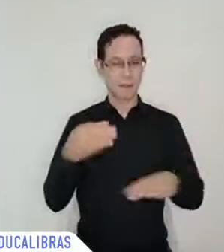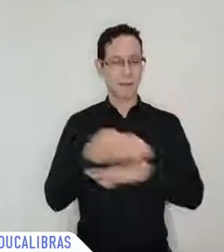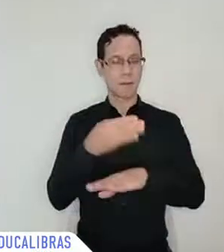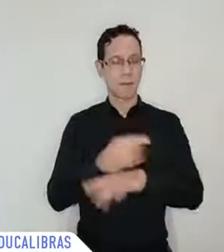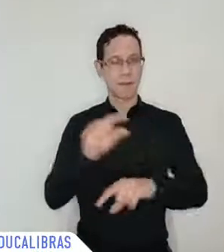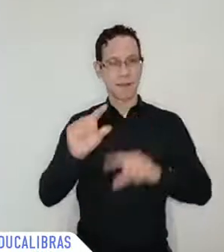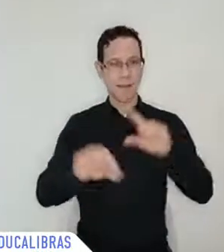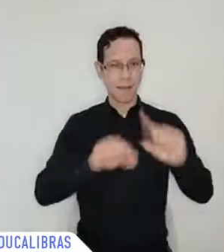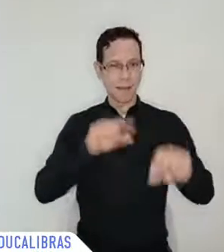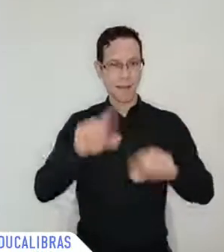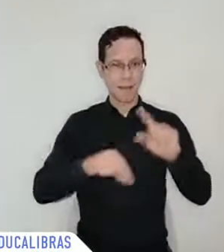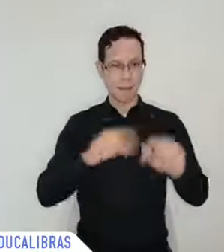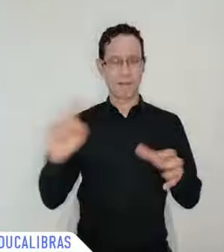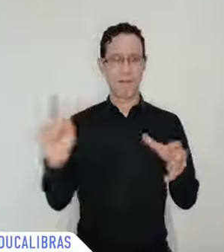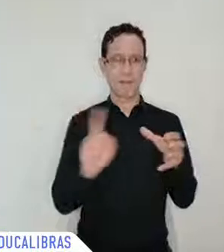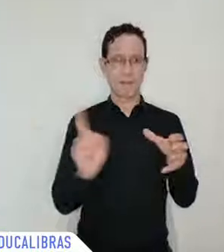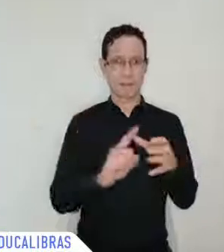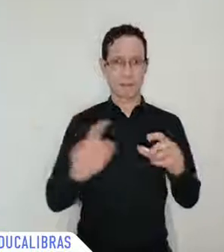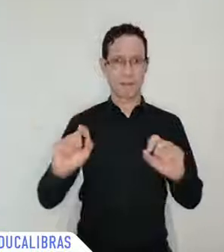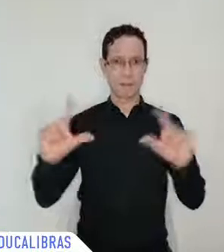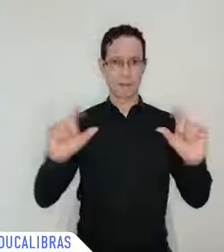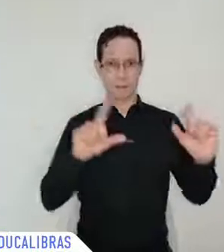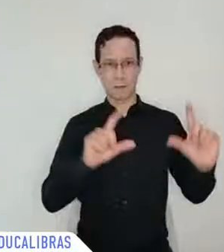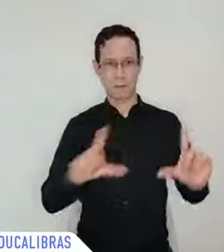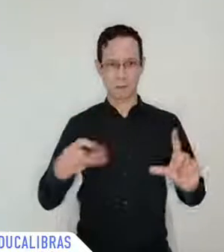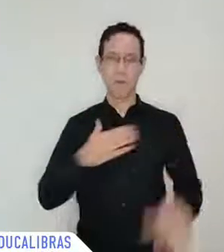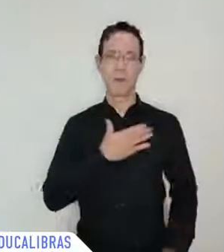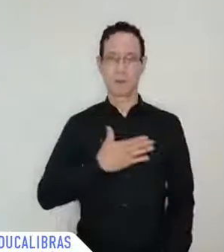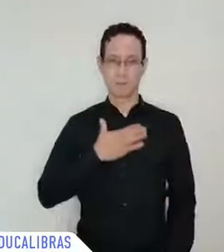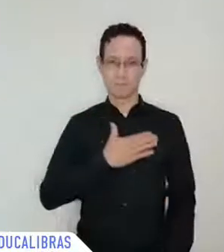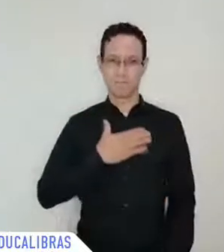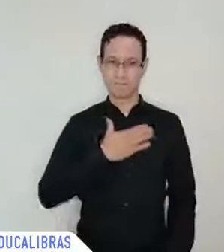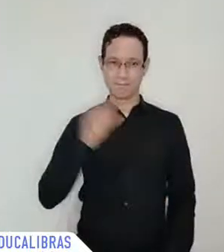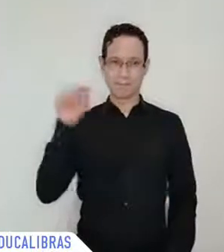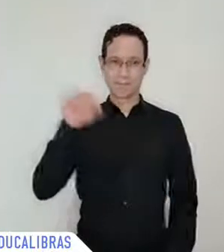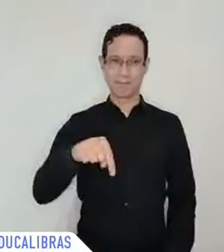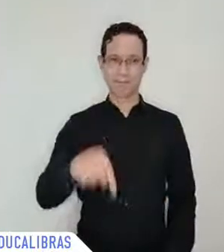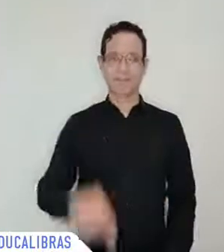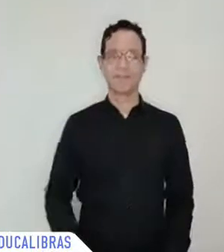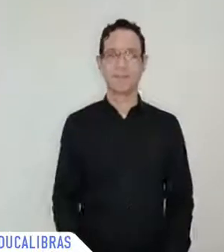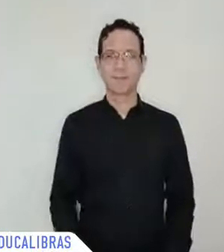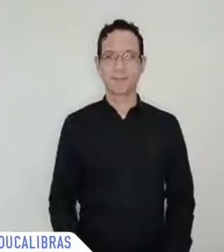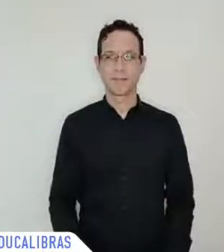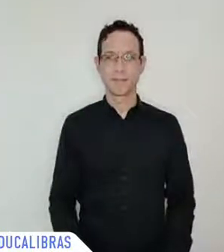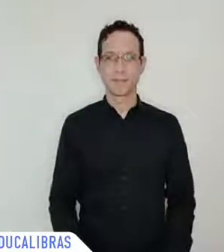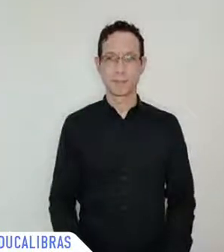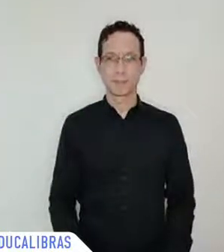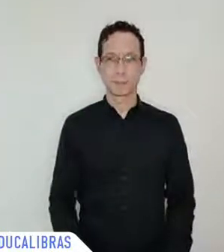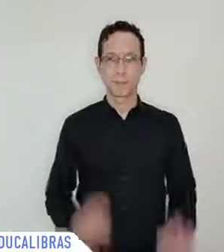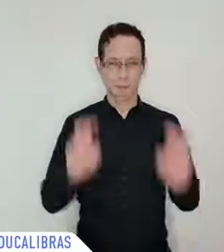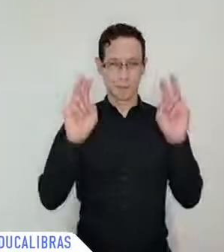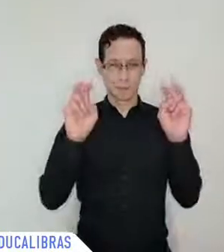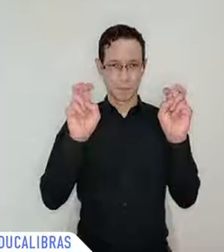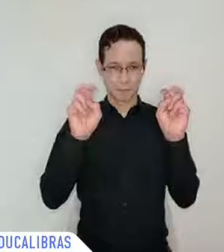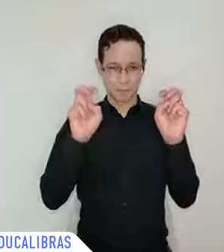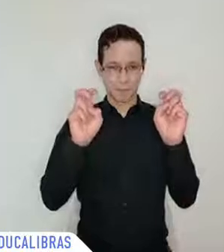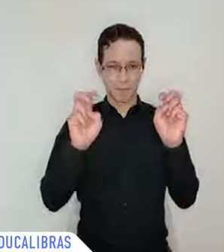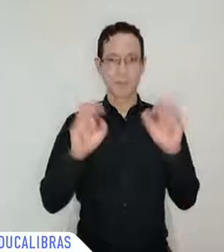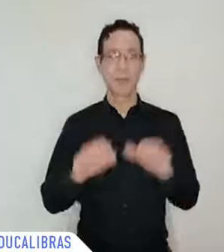selecting the panelists and the themes very critically, so I think it's an honor to be here with you, being part of